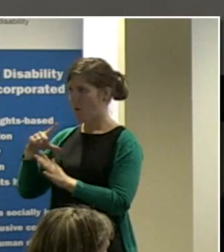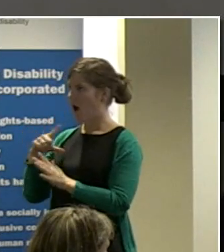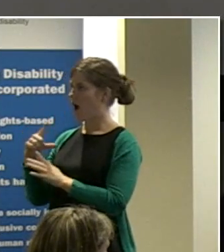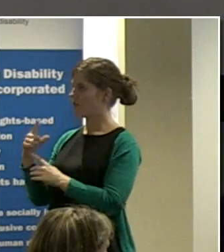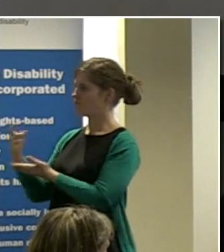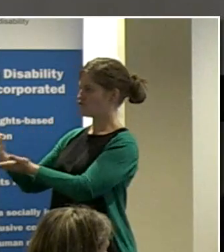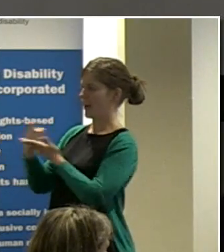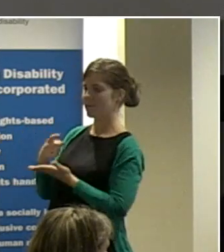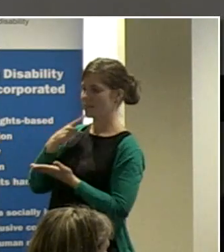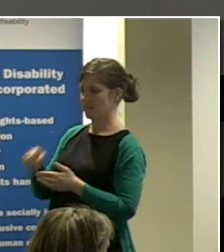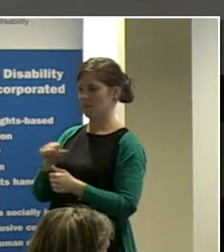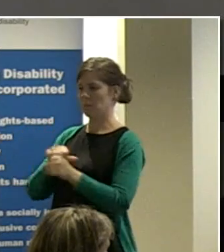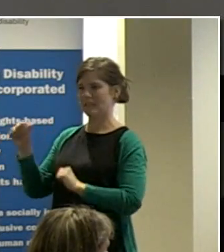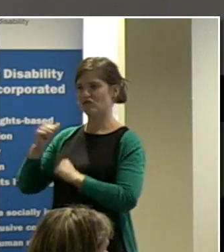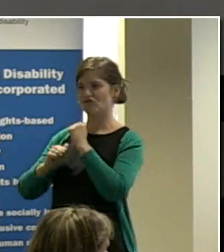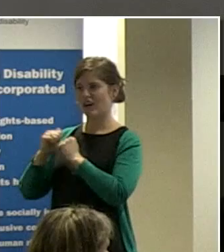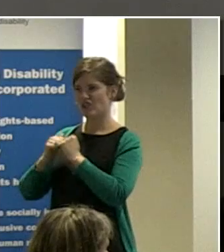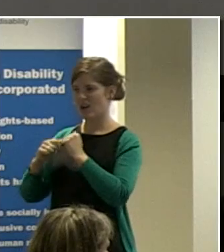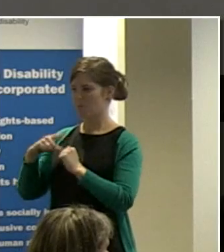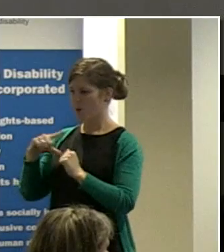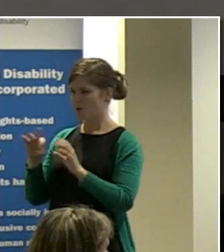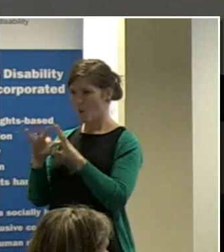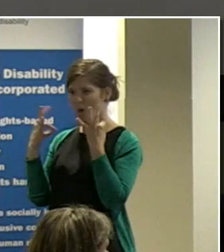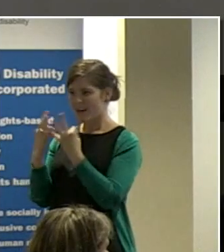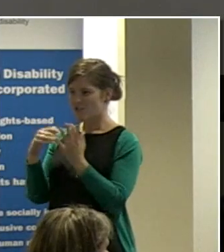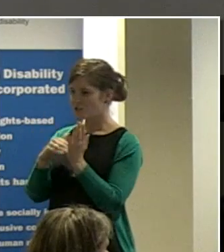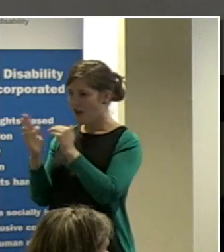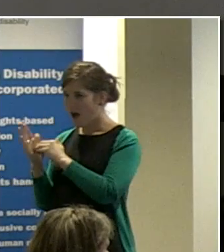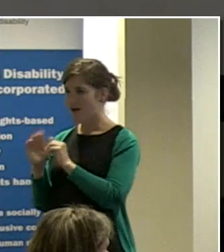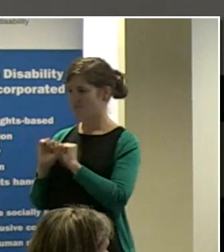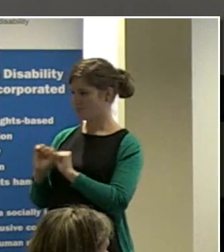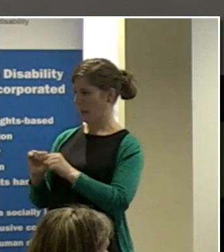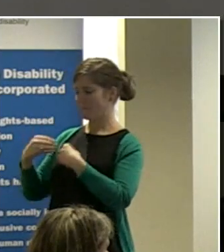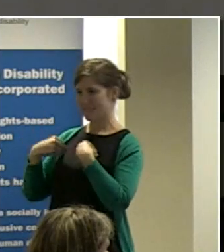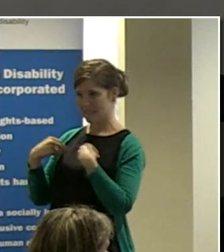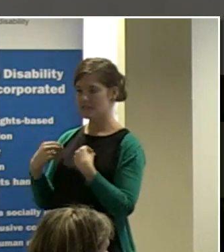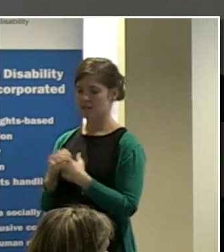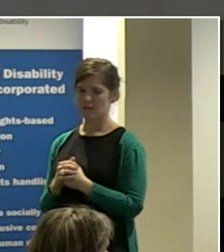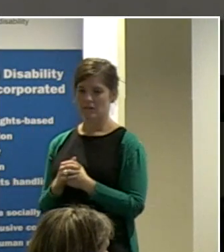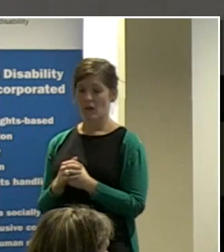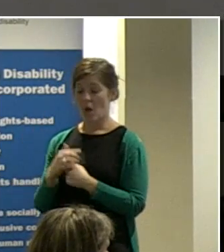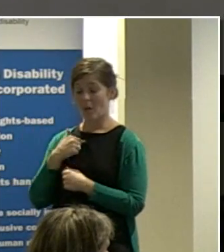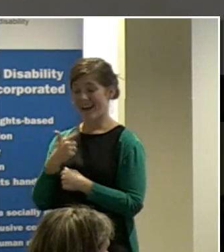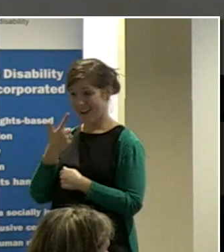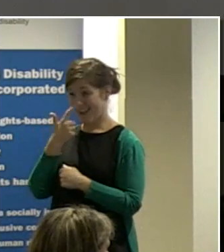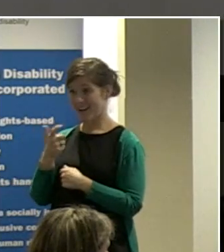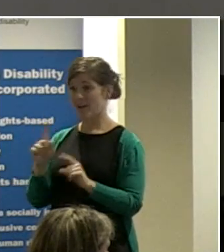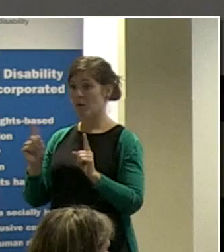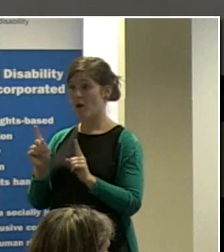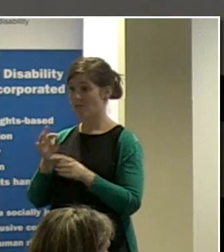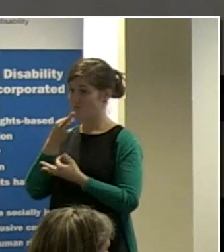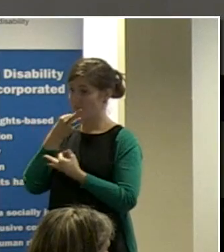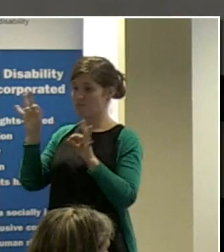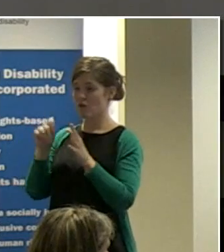structure that was suited given the size and nature of our business. We've been very fortunate to actually have a pro